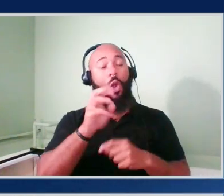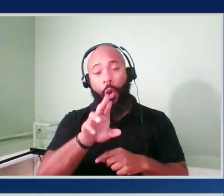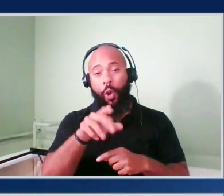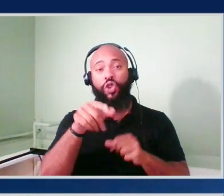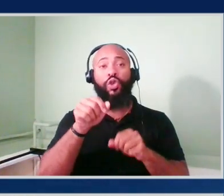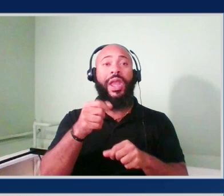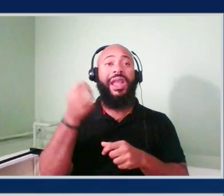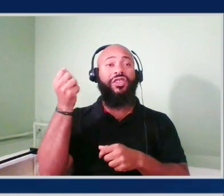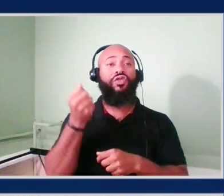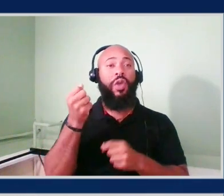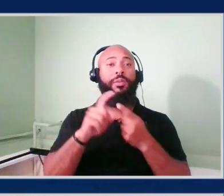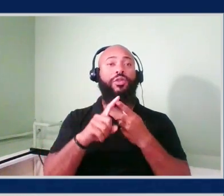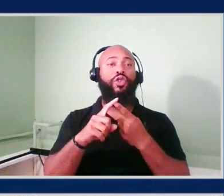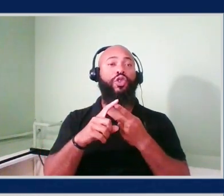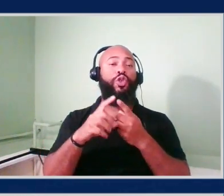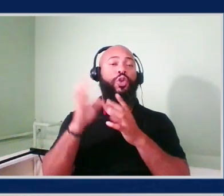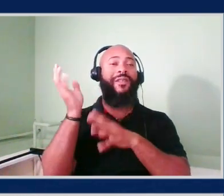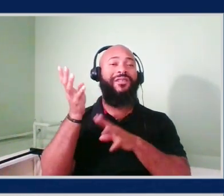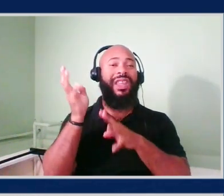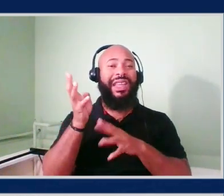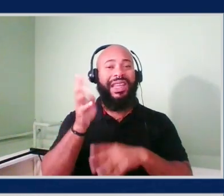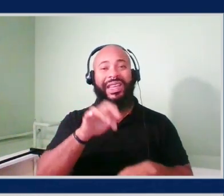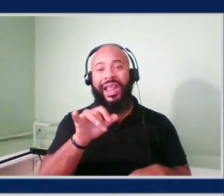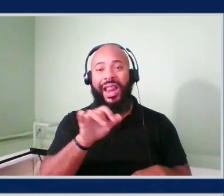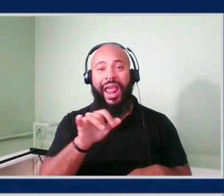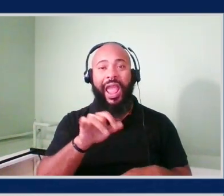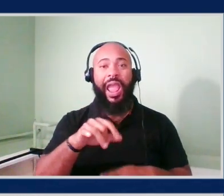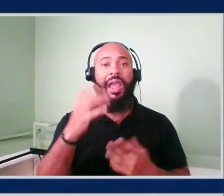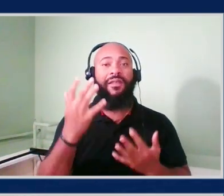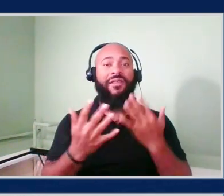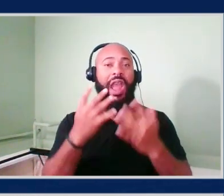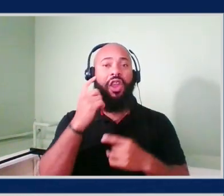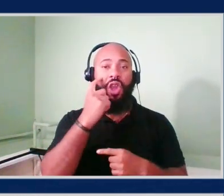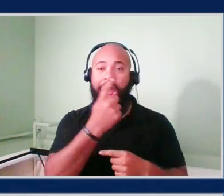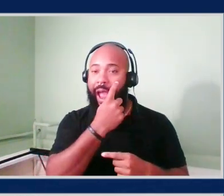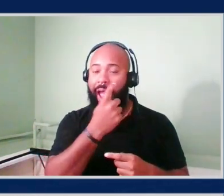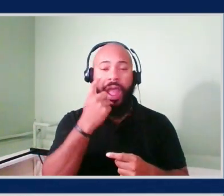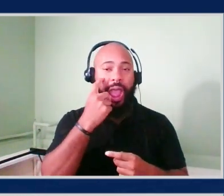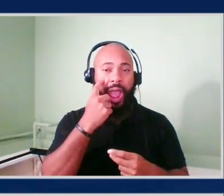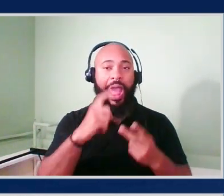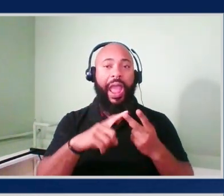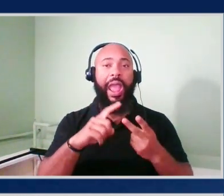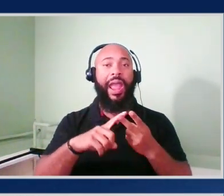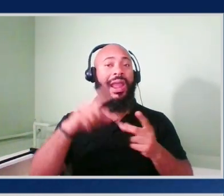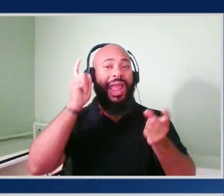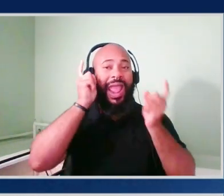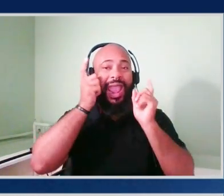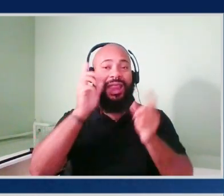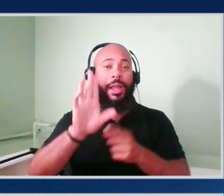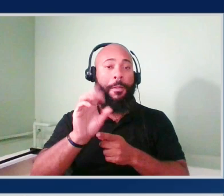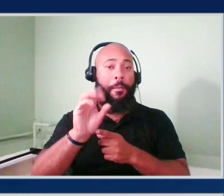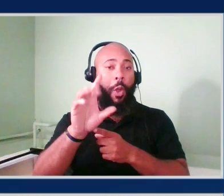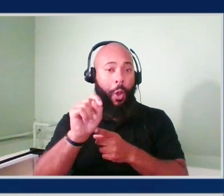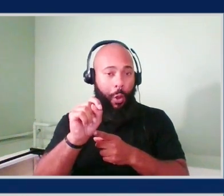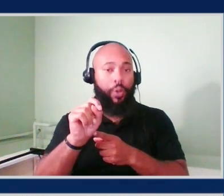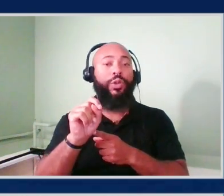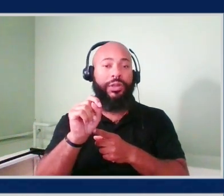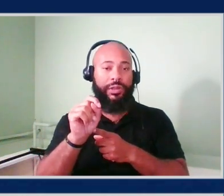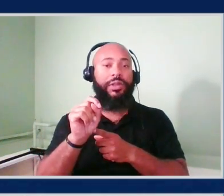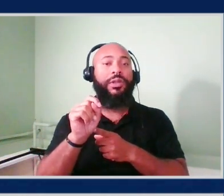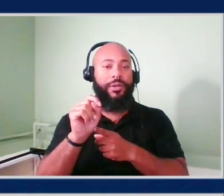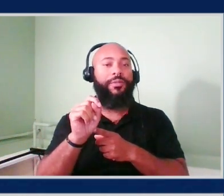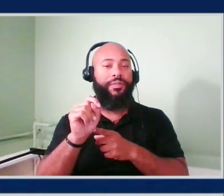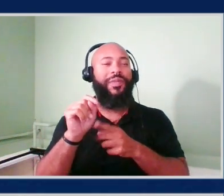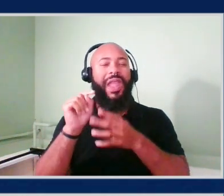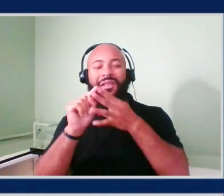such as like FireEye has a feed, Alien Vault has another feed, and all of these things. And I don't have any findings